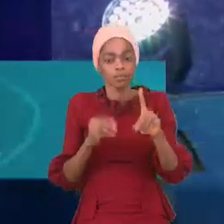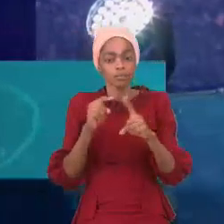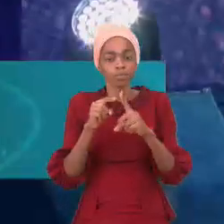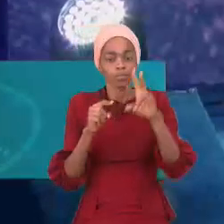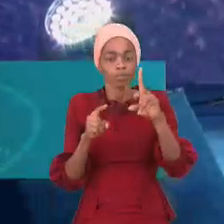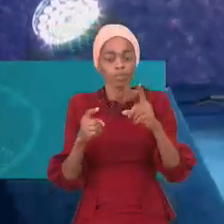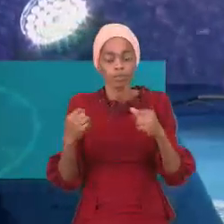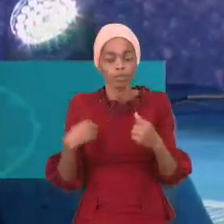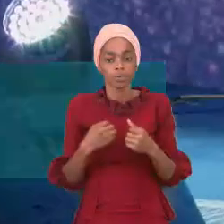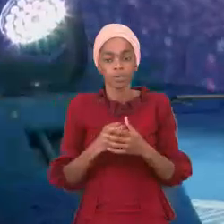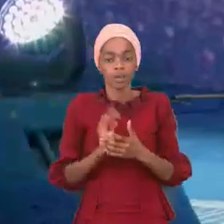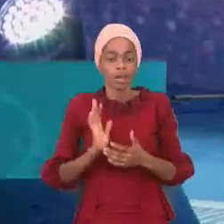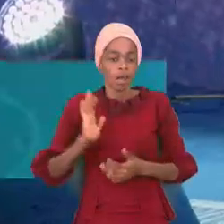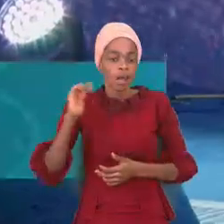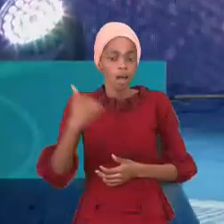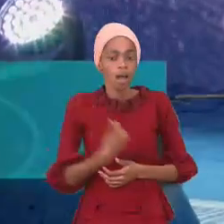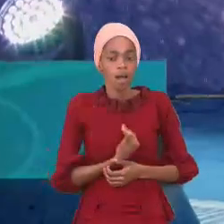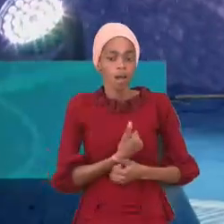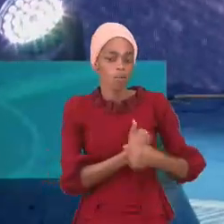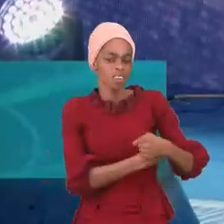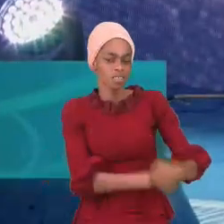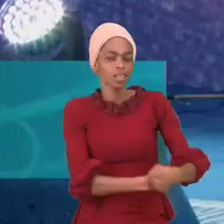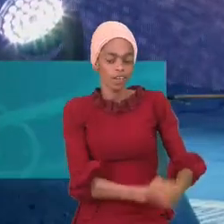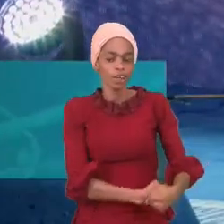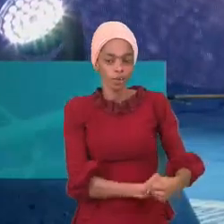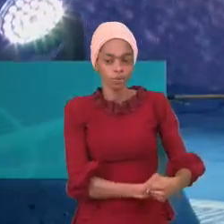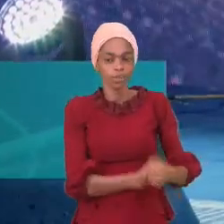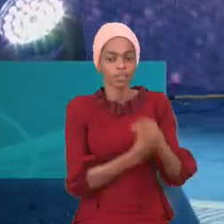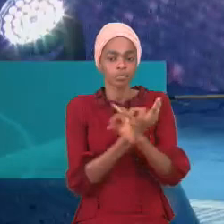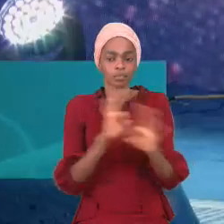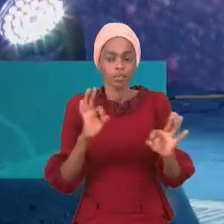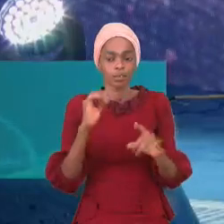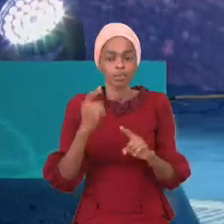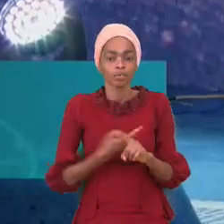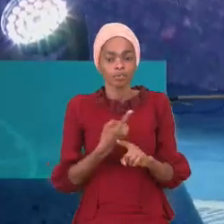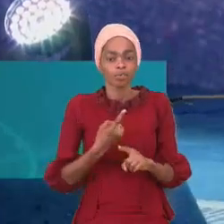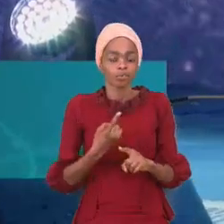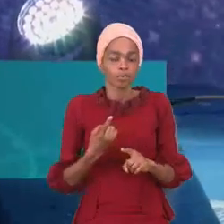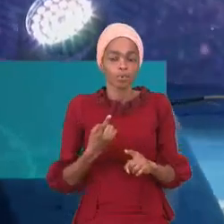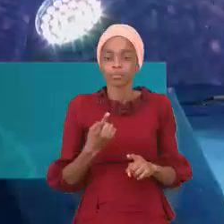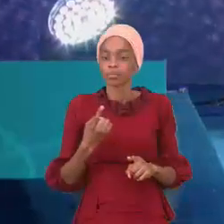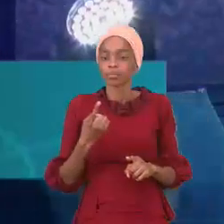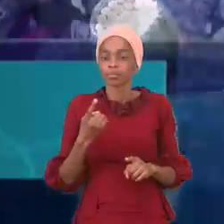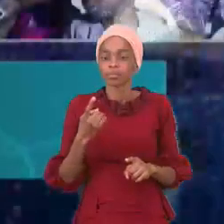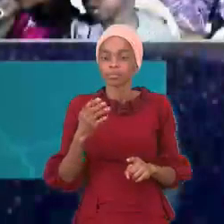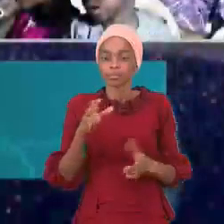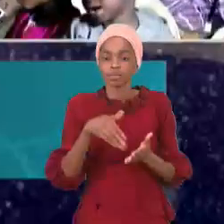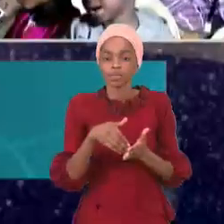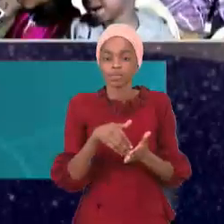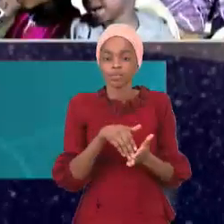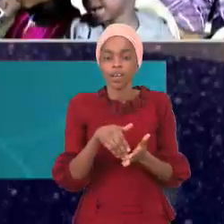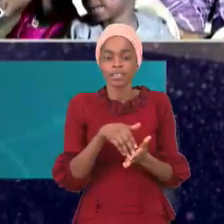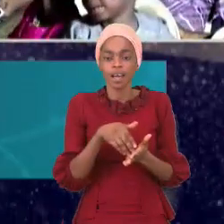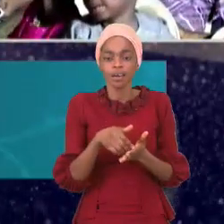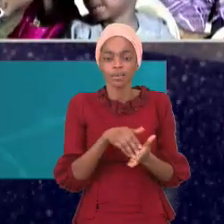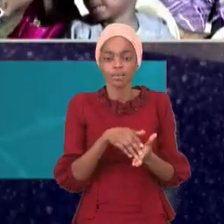have our secured freedom from fatal feebleness. Number three,